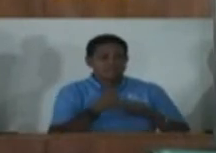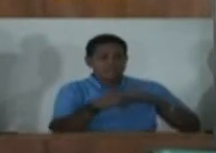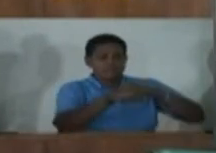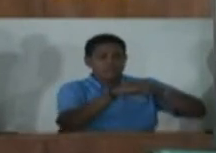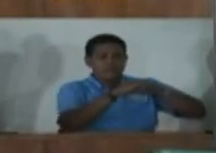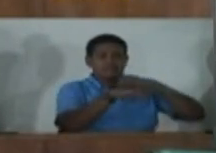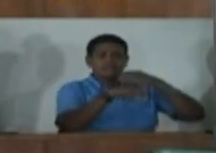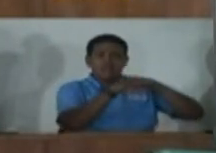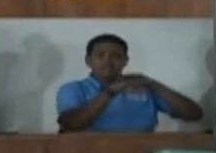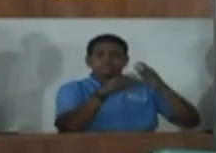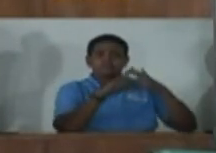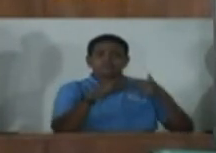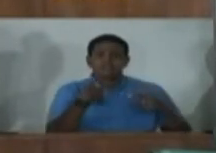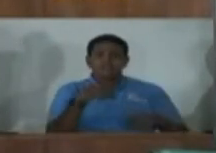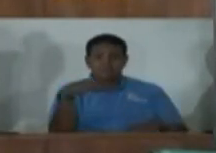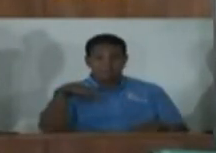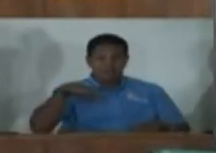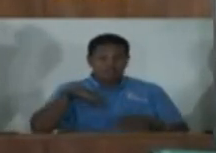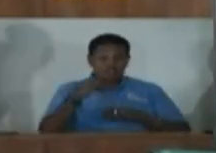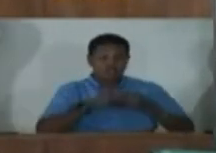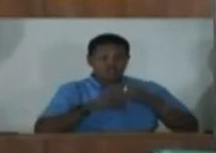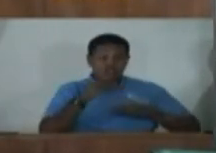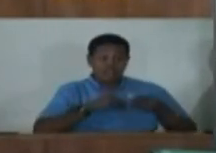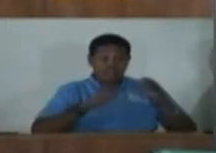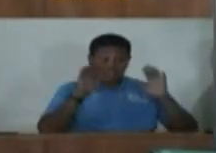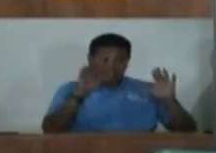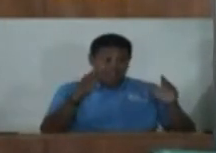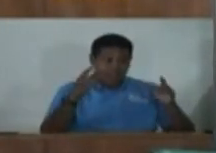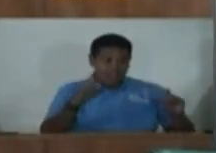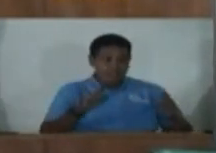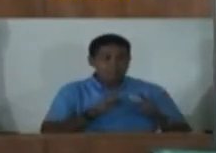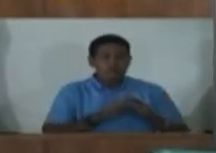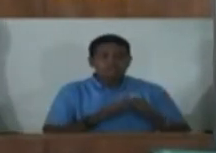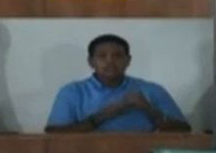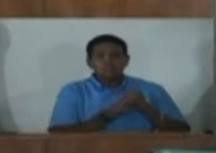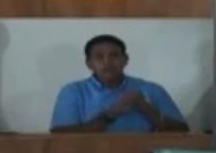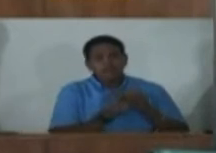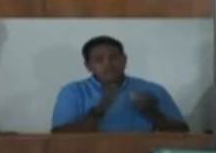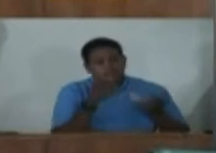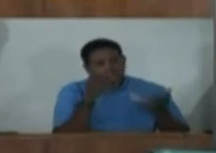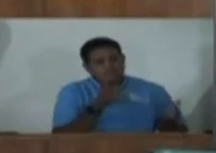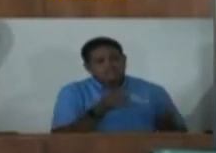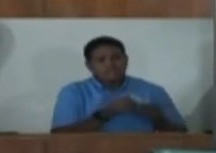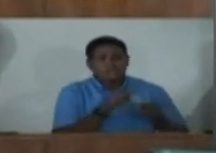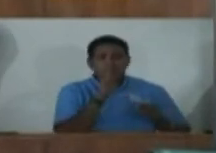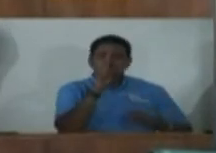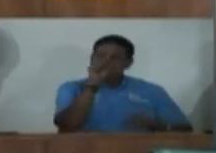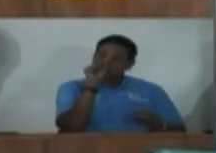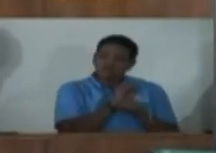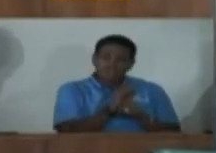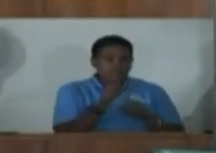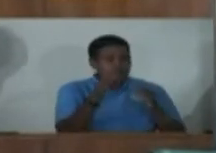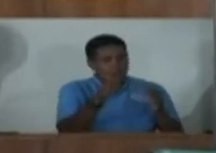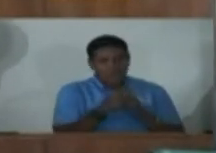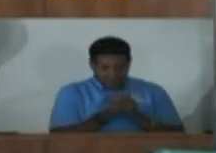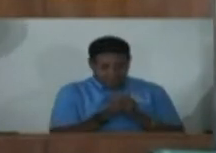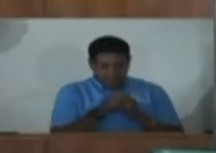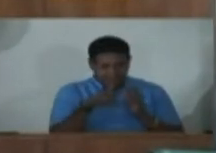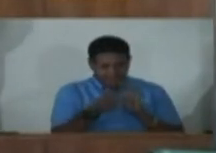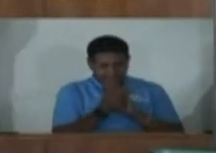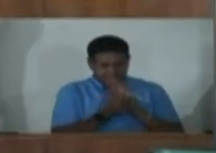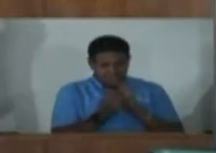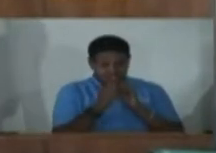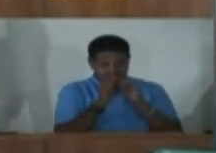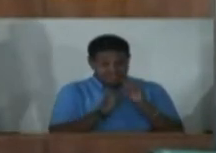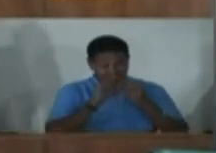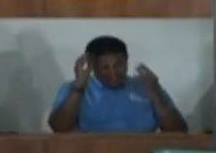have beneficial trading and market presence in a very real way. So this legislation, I